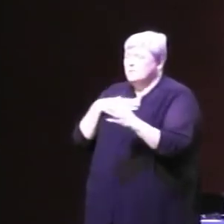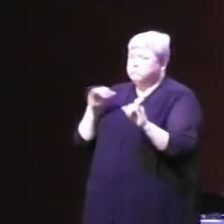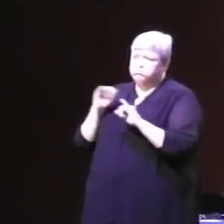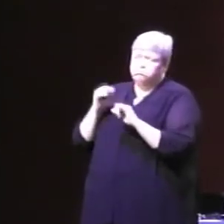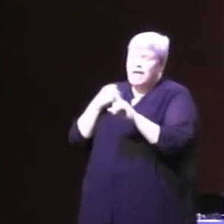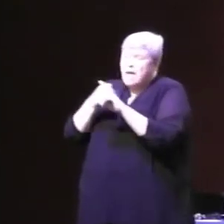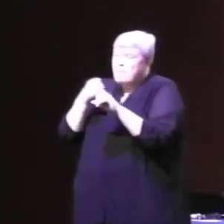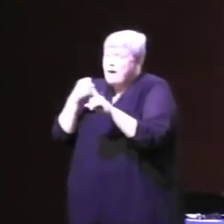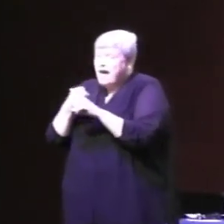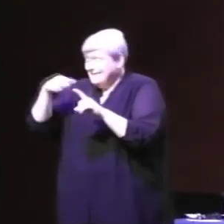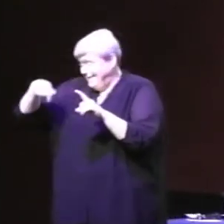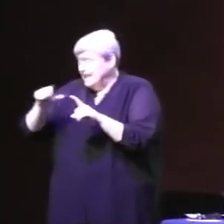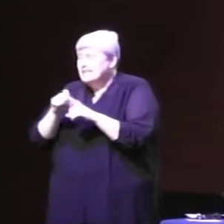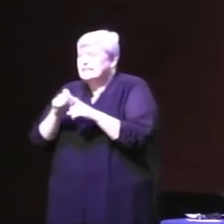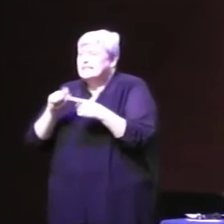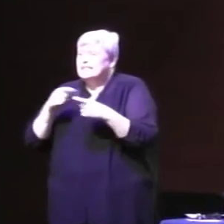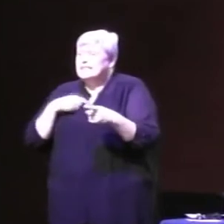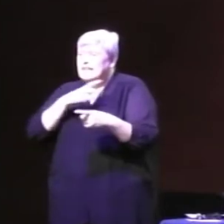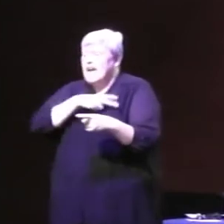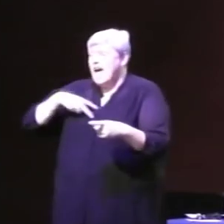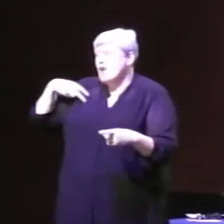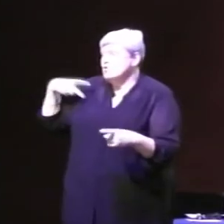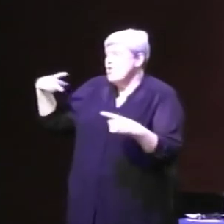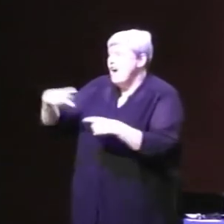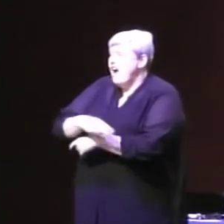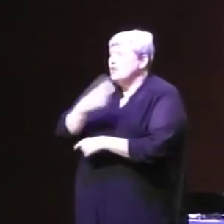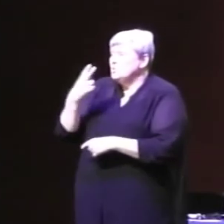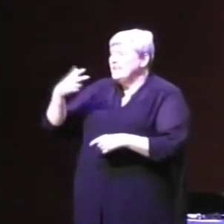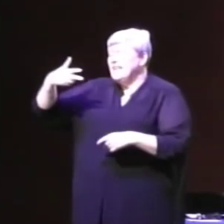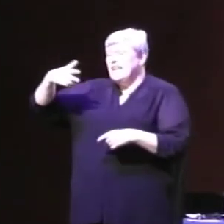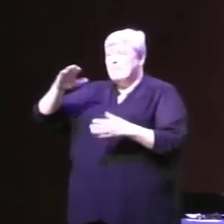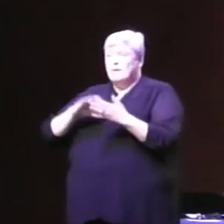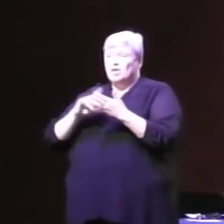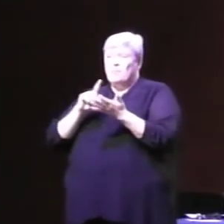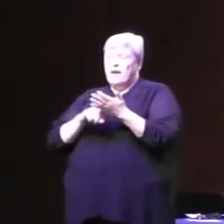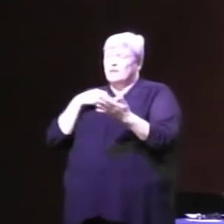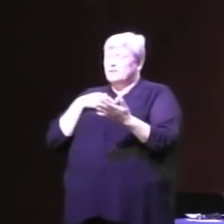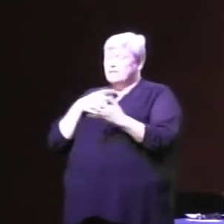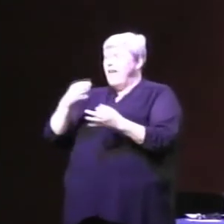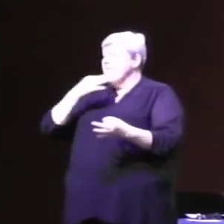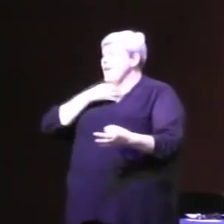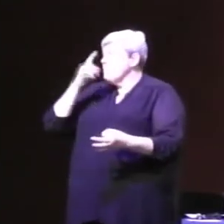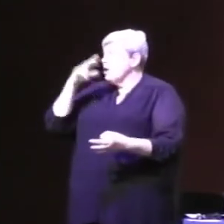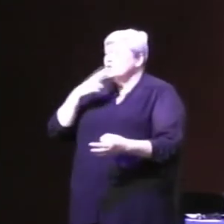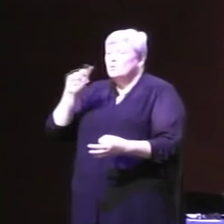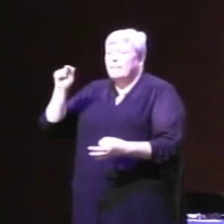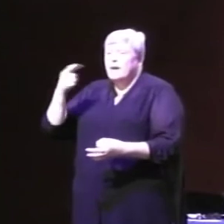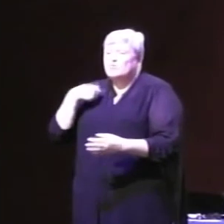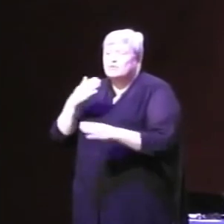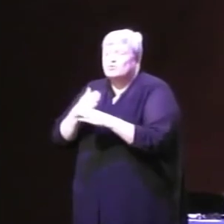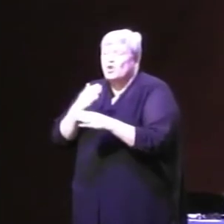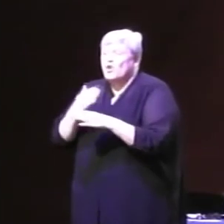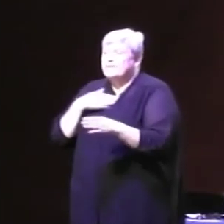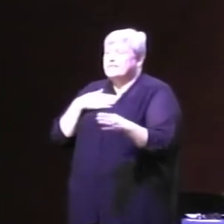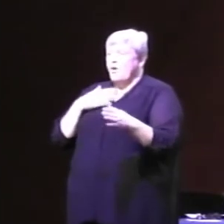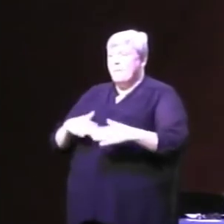the City Council is cutting the budget by £28 million, threatening 2,000 jobs, and they're even looking at slashing the maternity